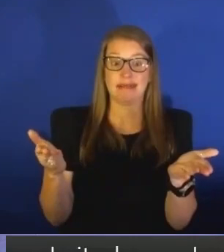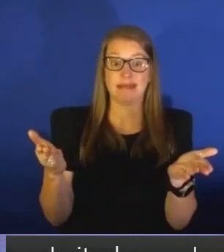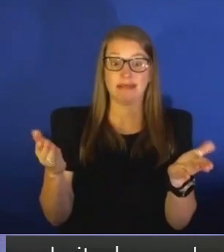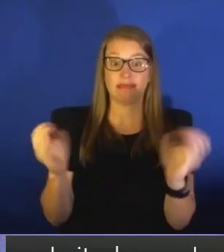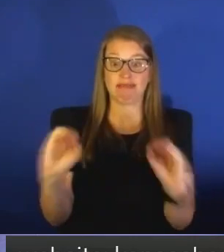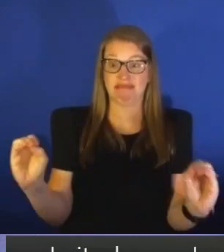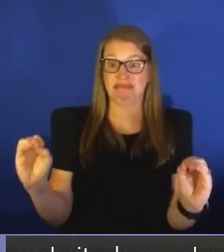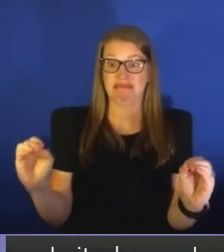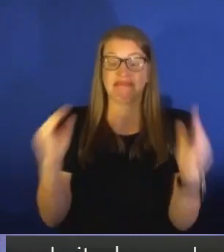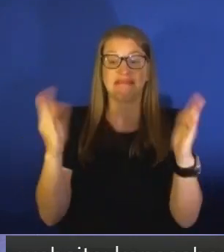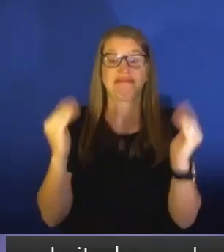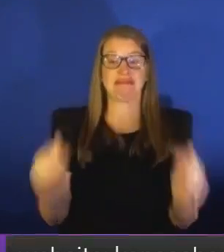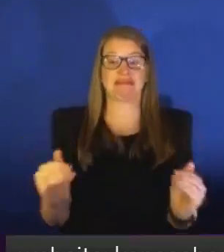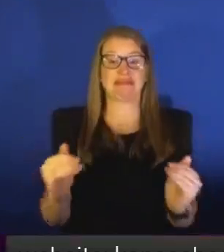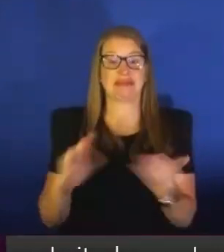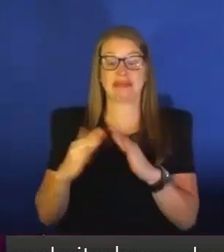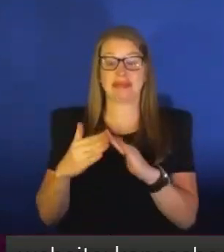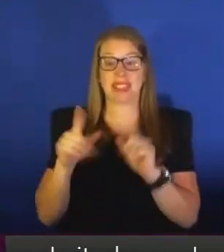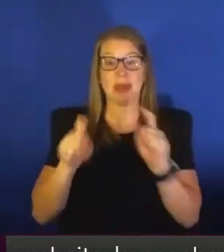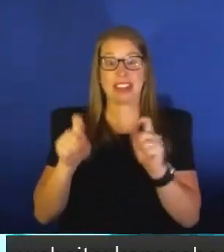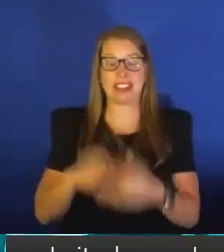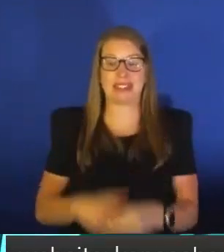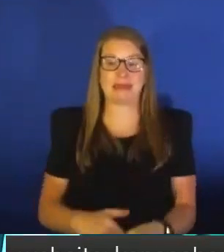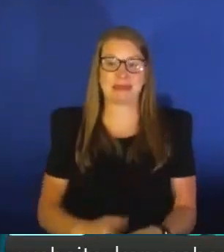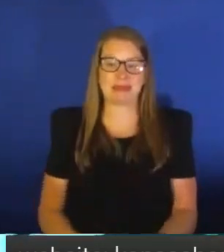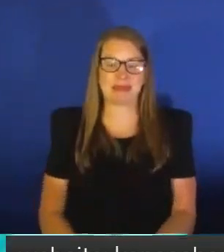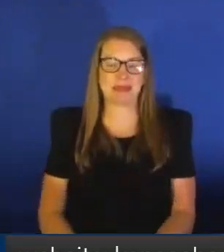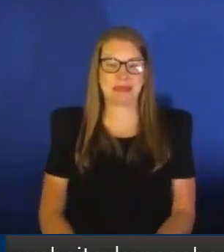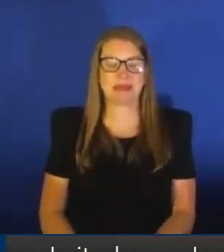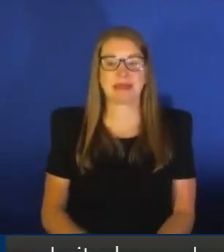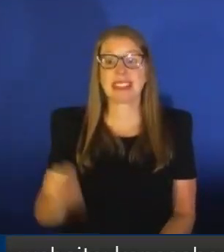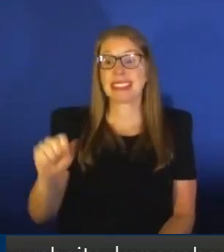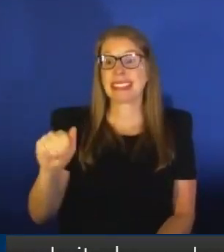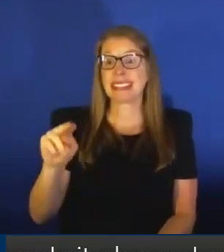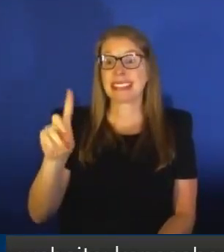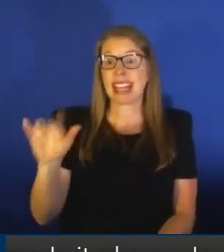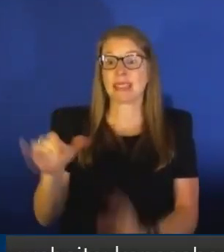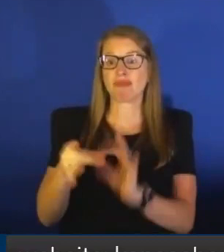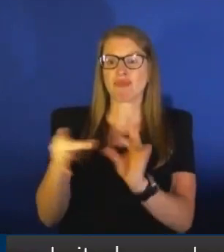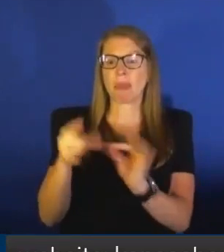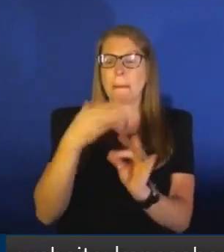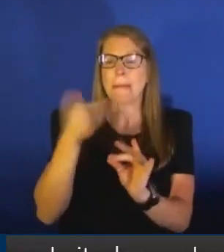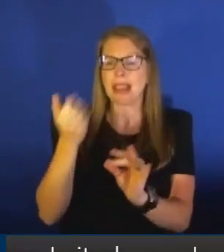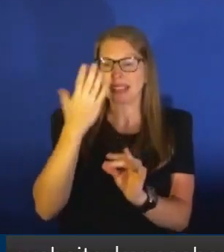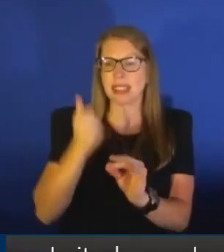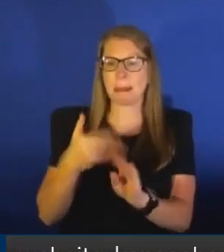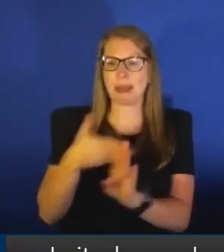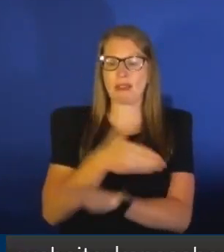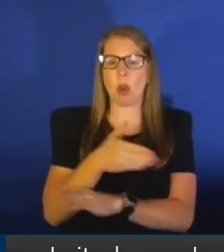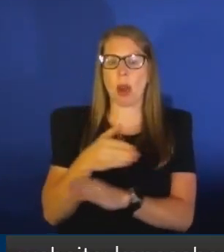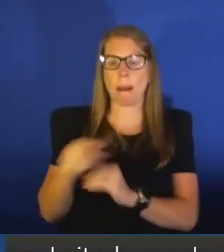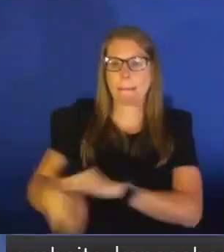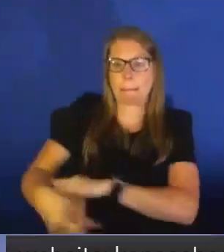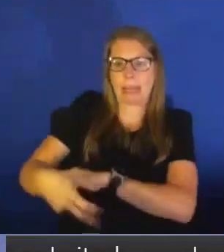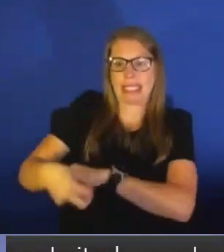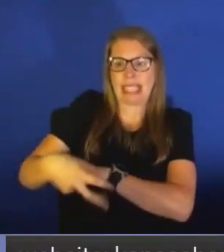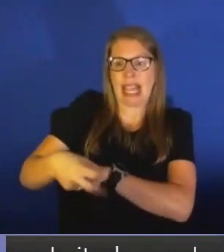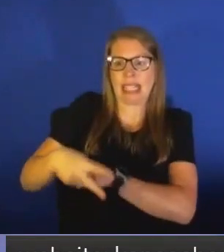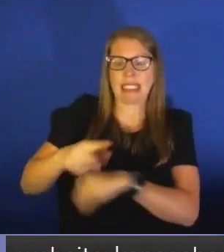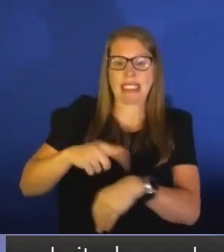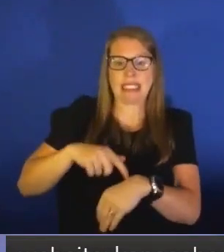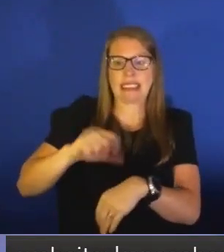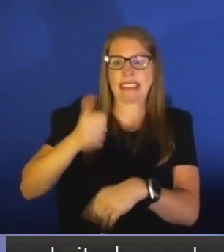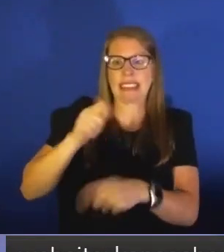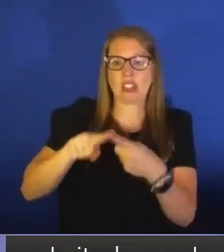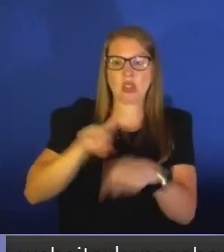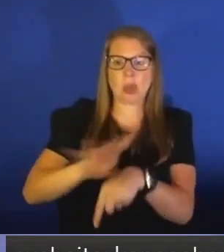Okay, we're going to scooch on through this. Okay. Sandy says, I've always heard the best sleep is before midnight, like 10 to